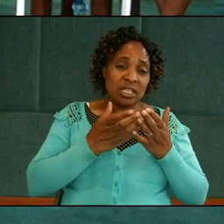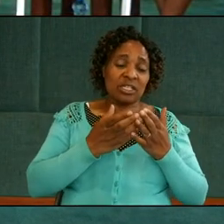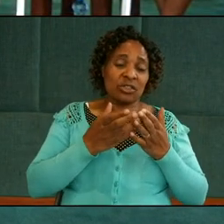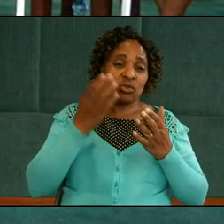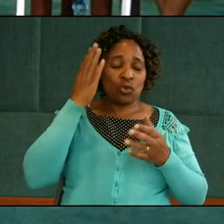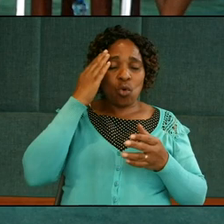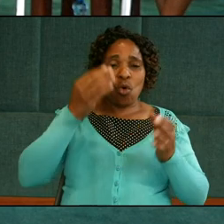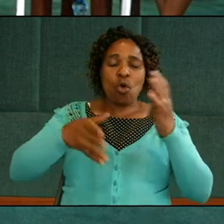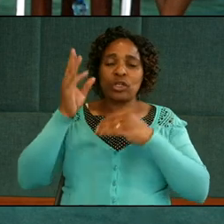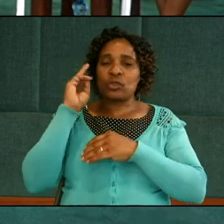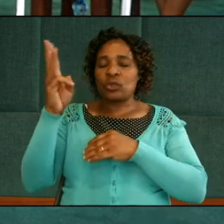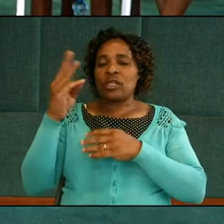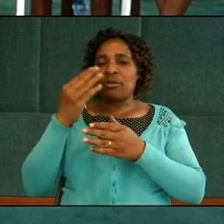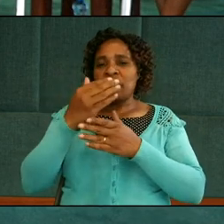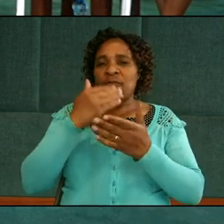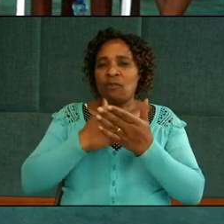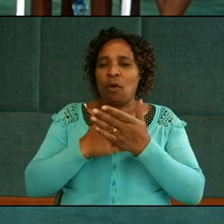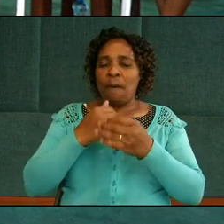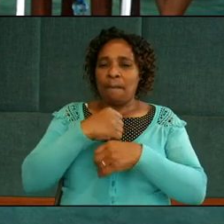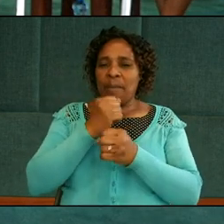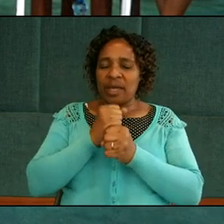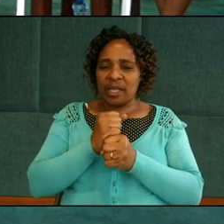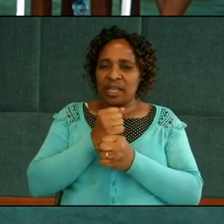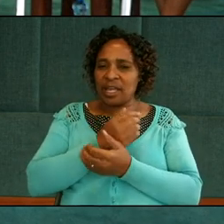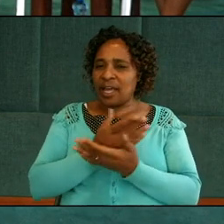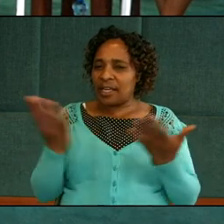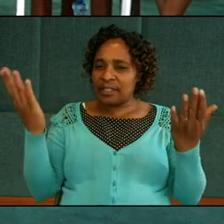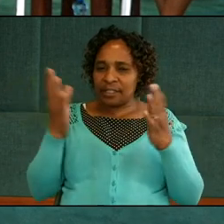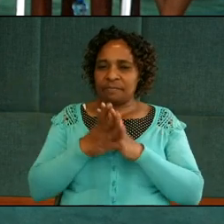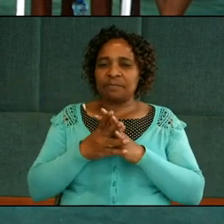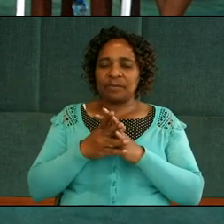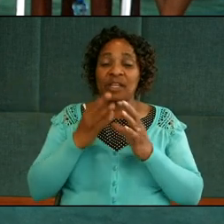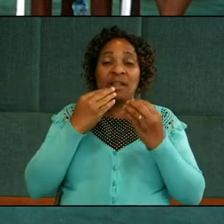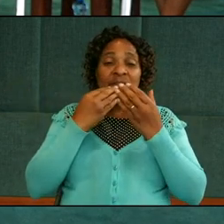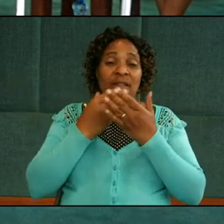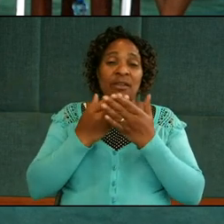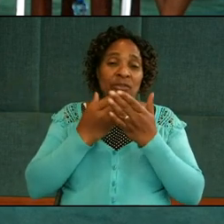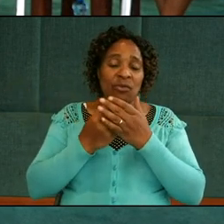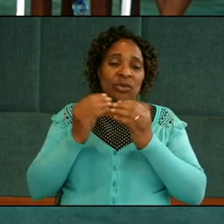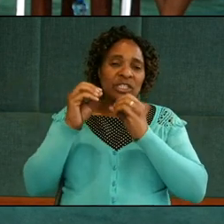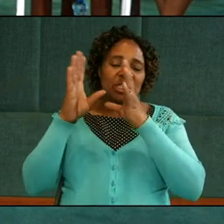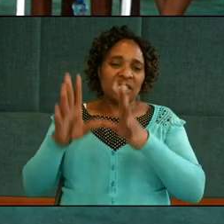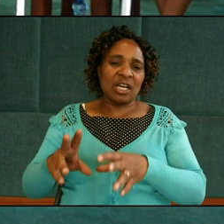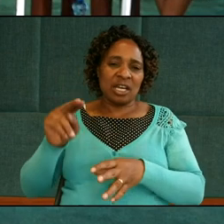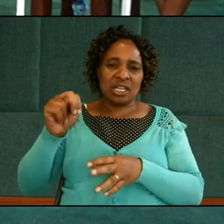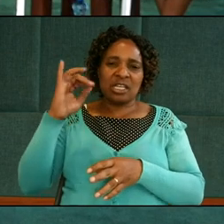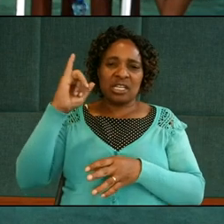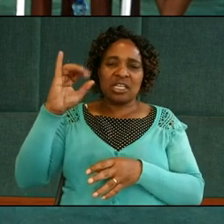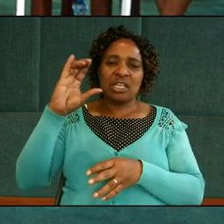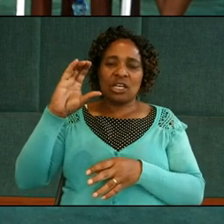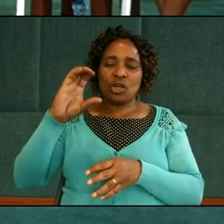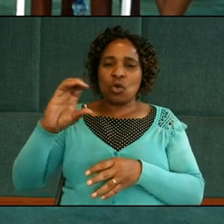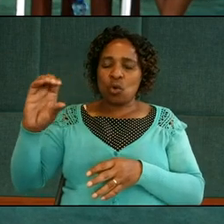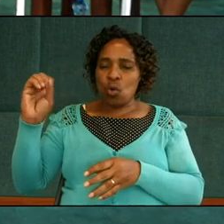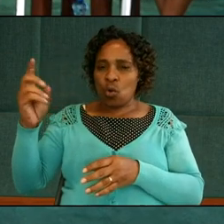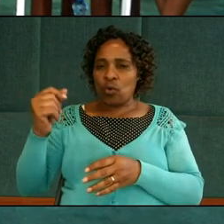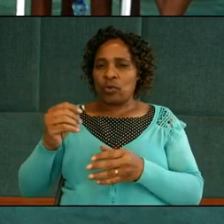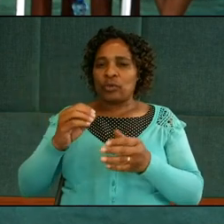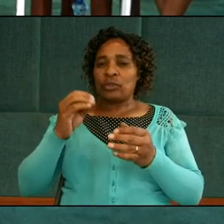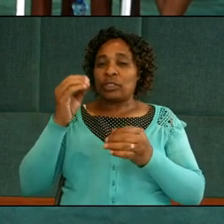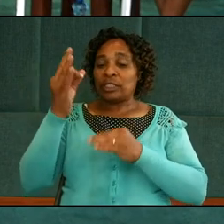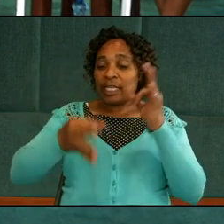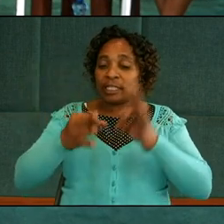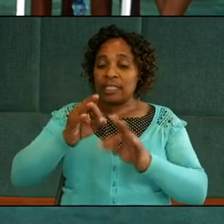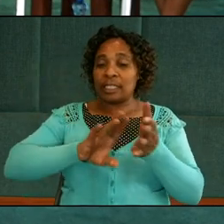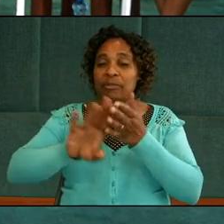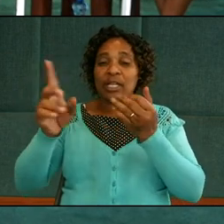before making any of these decisions. Yes, thank you, Teacher Nico. So I'll be reading from Judges chapter 6 to 7.